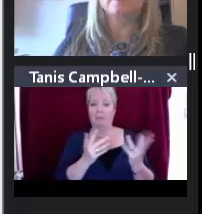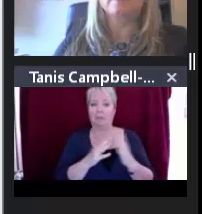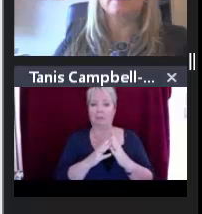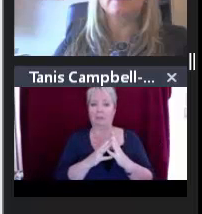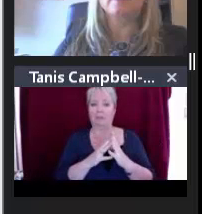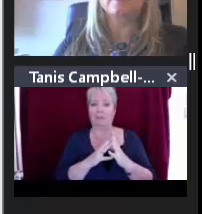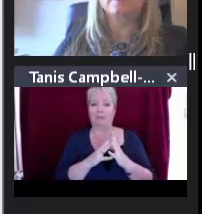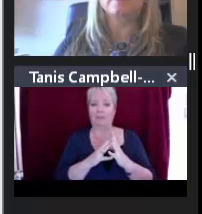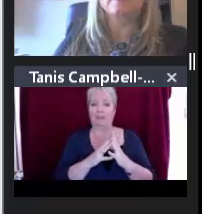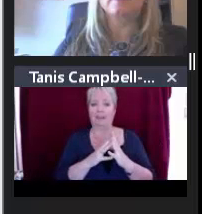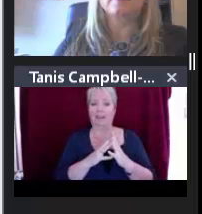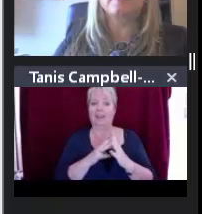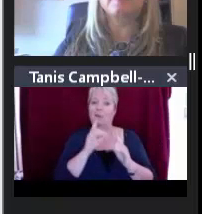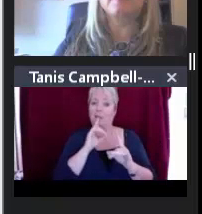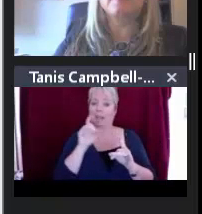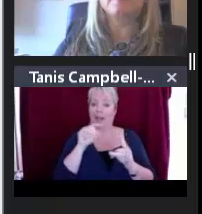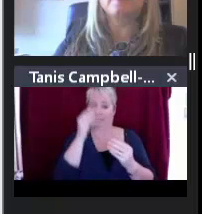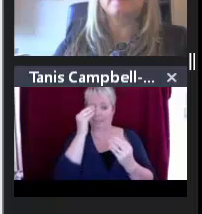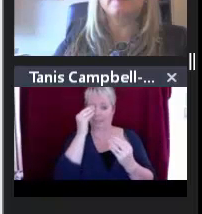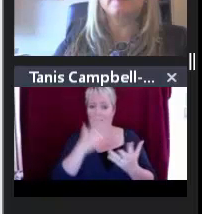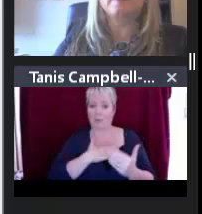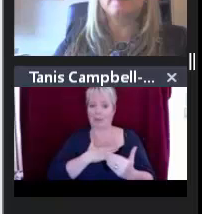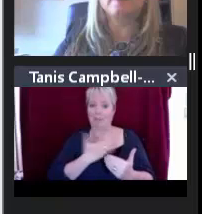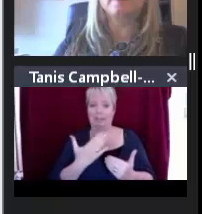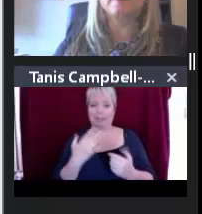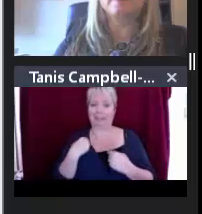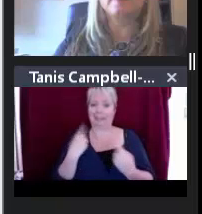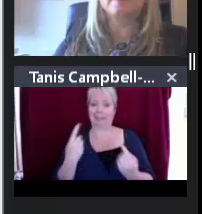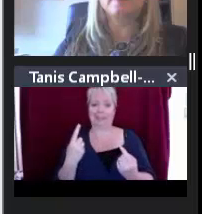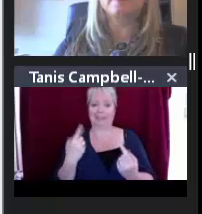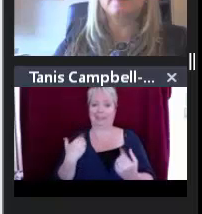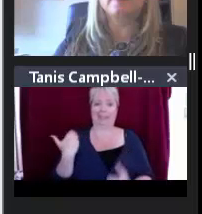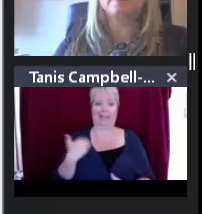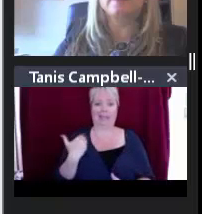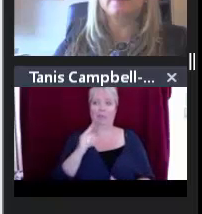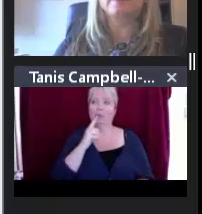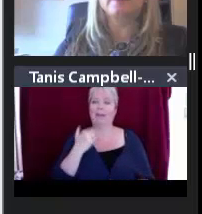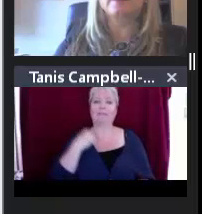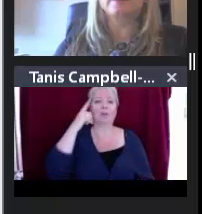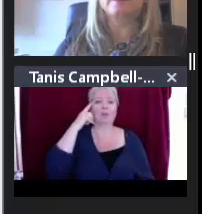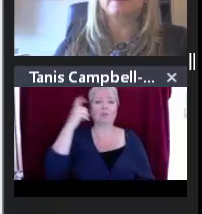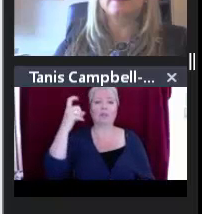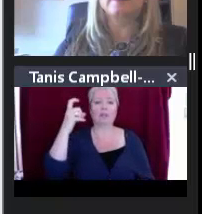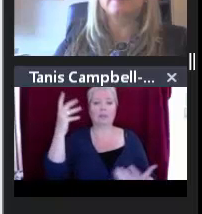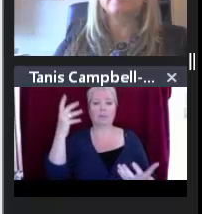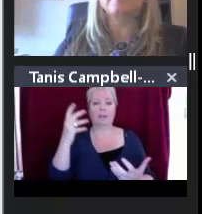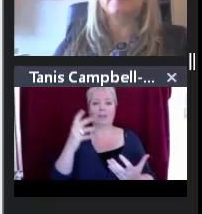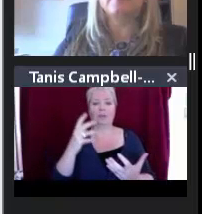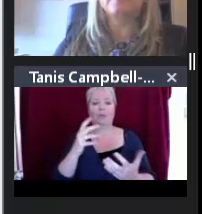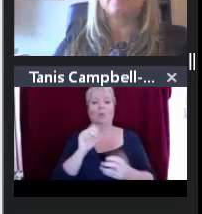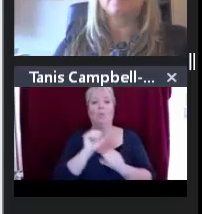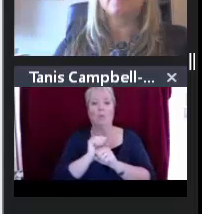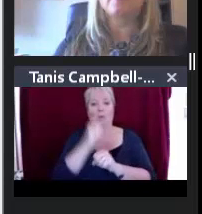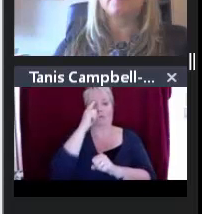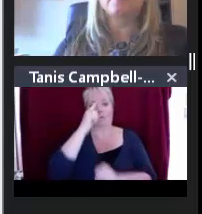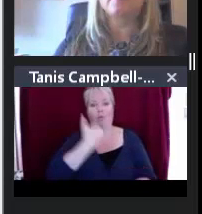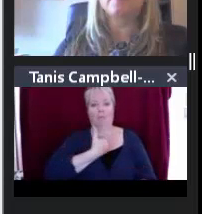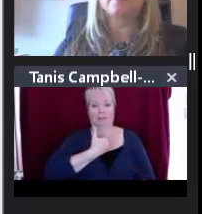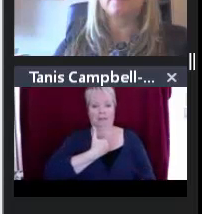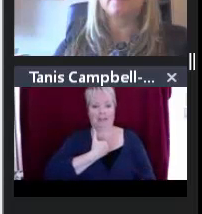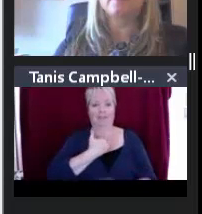a dream of mine as long as I can think to work for myself and independent